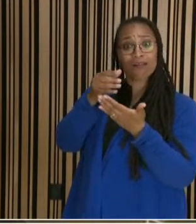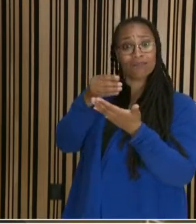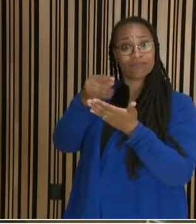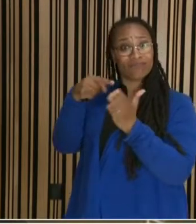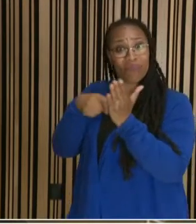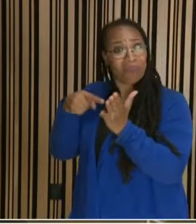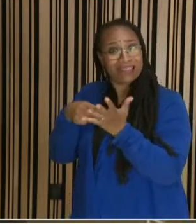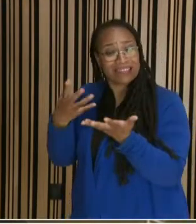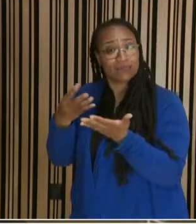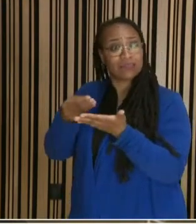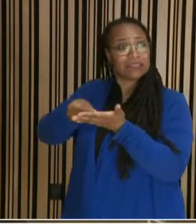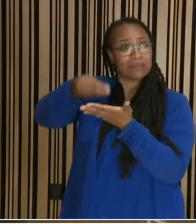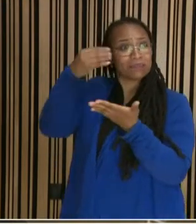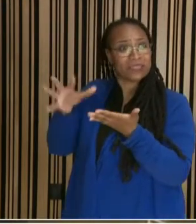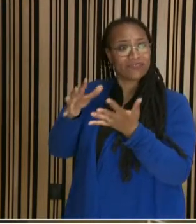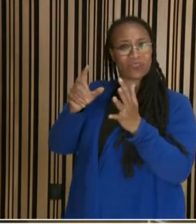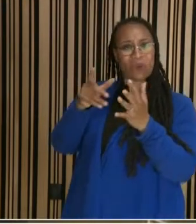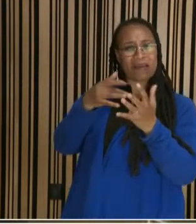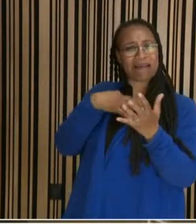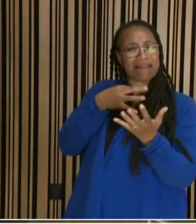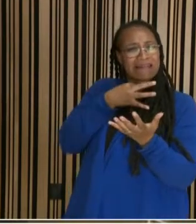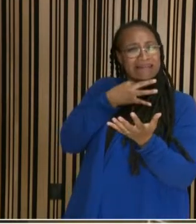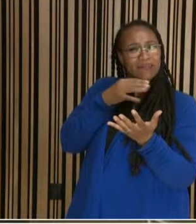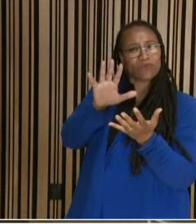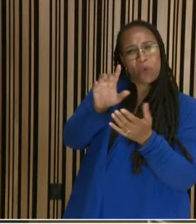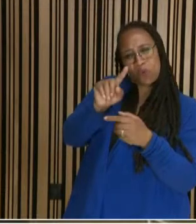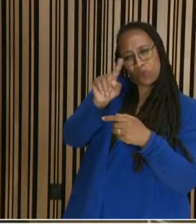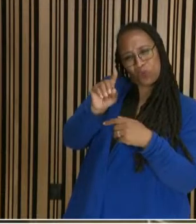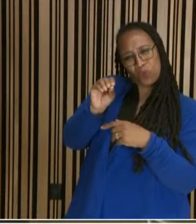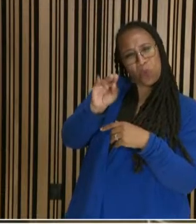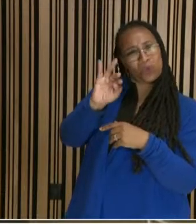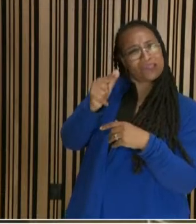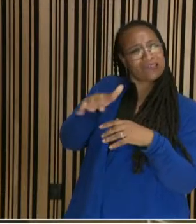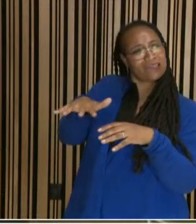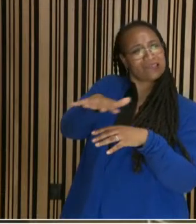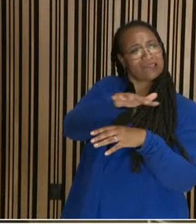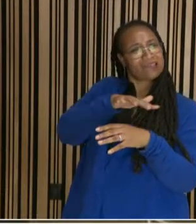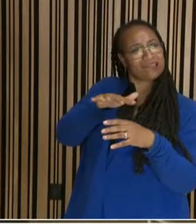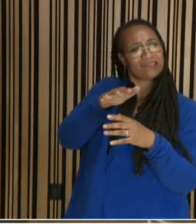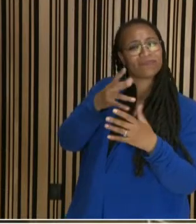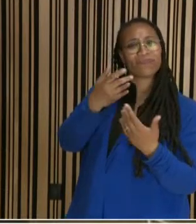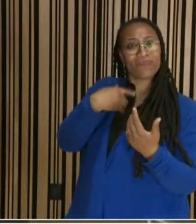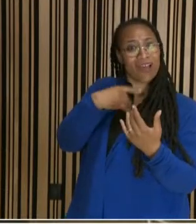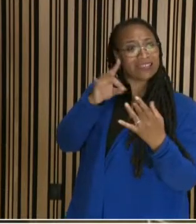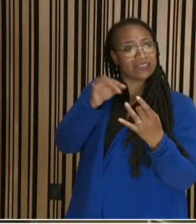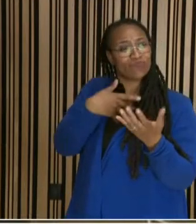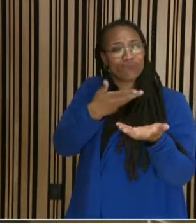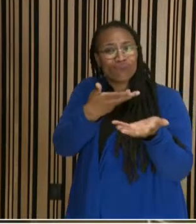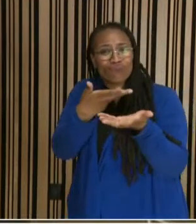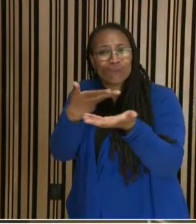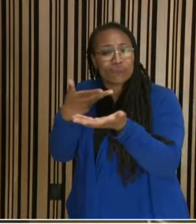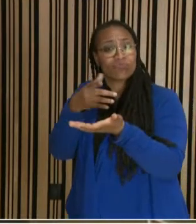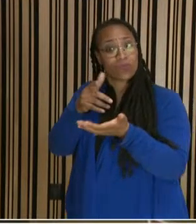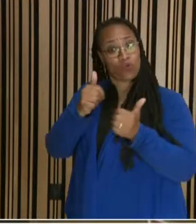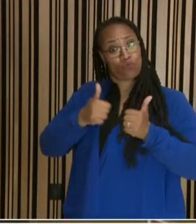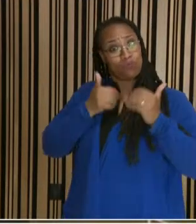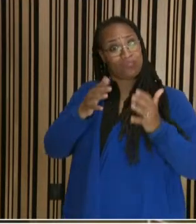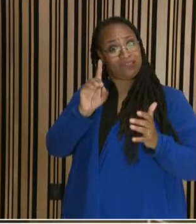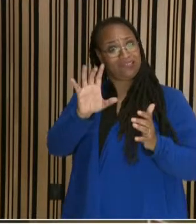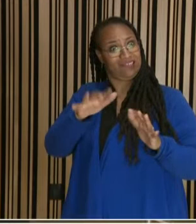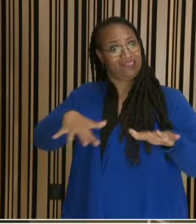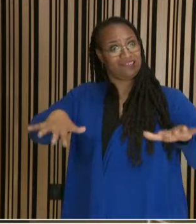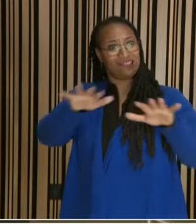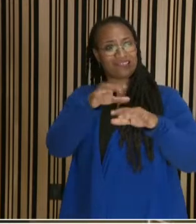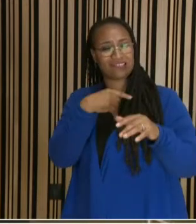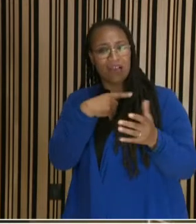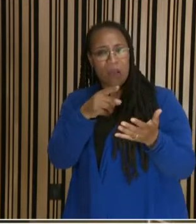housing insecure. So in speaking with residents in my job, sometimes, with expenses, it just doesn't quite